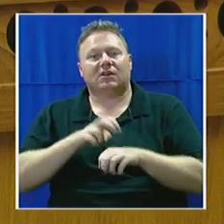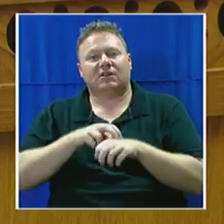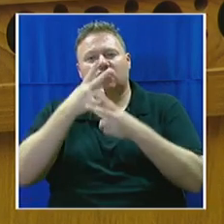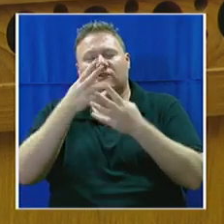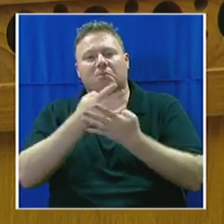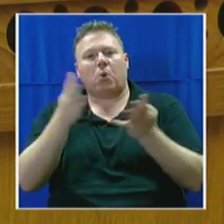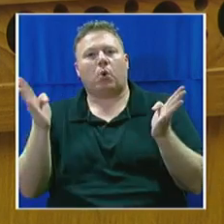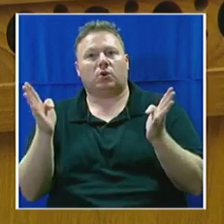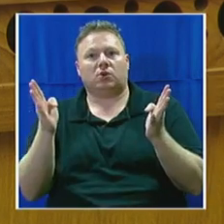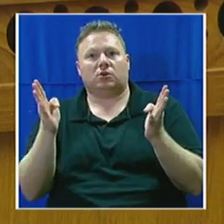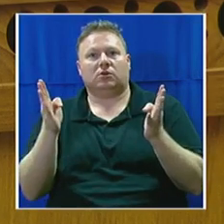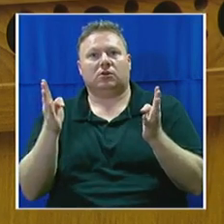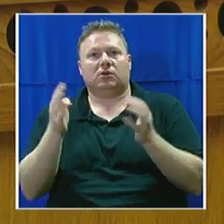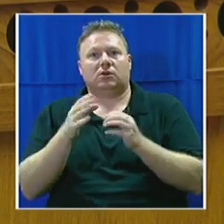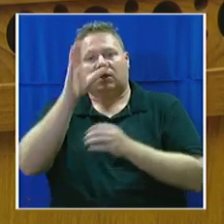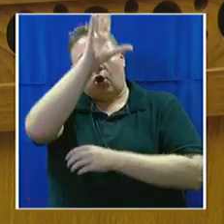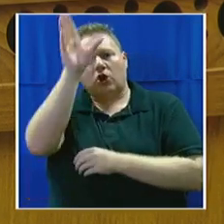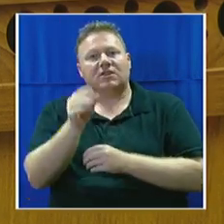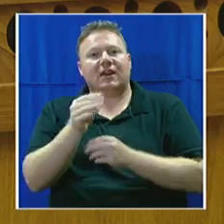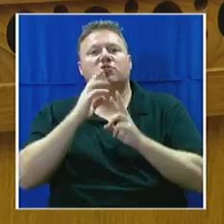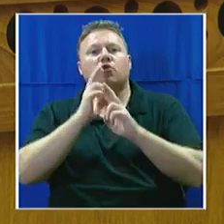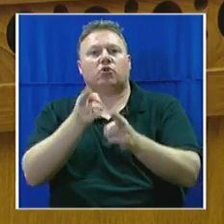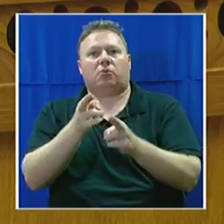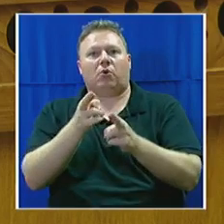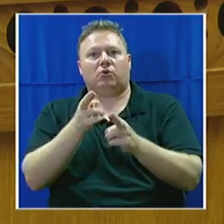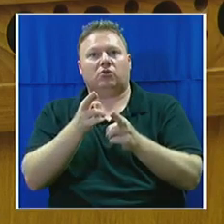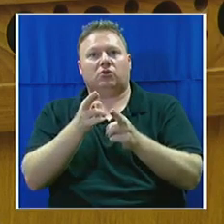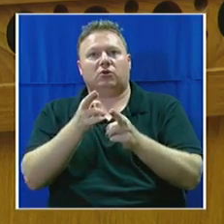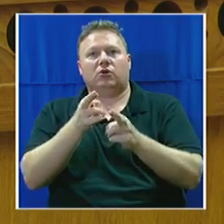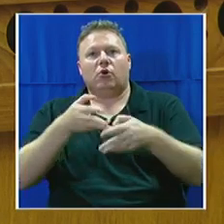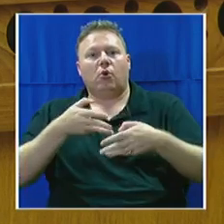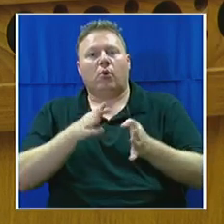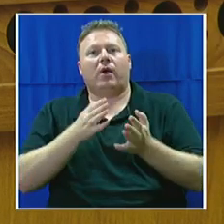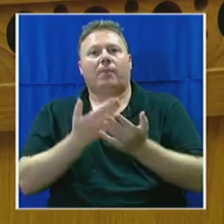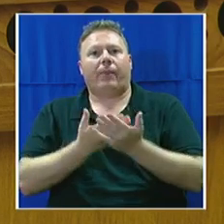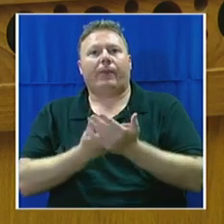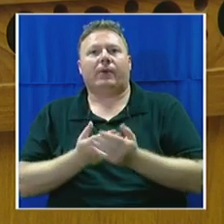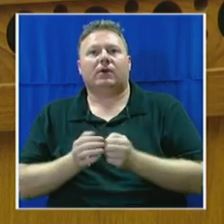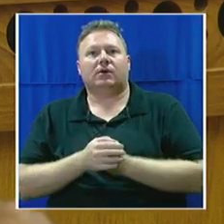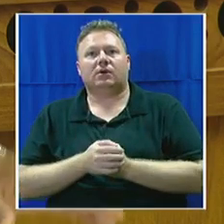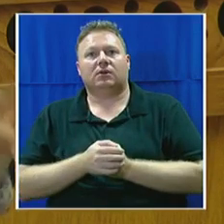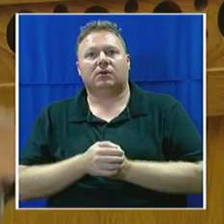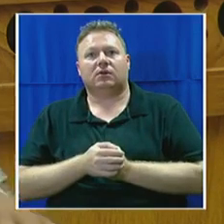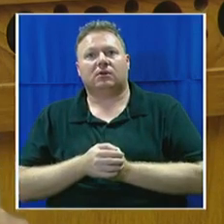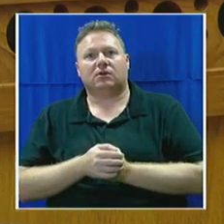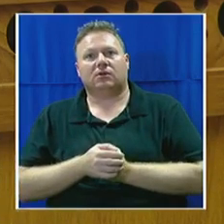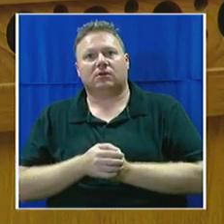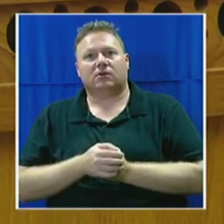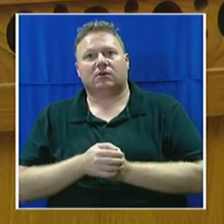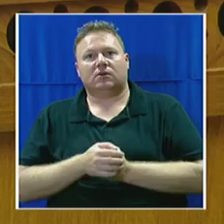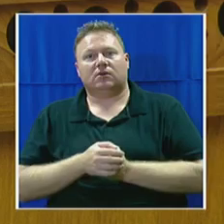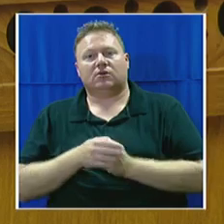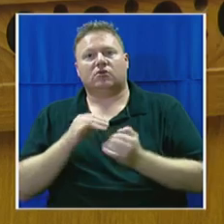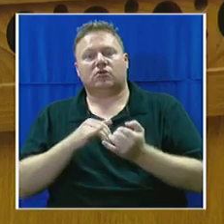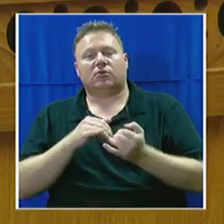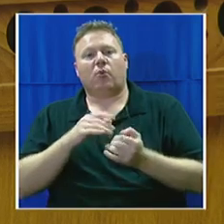say what would be the continental response in a more coordinated approach to the question of coronavirus, so that thina apha eMzantsi